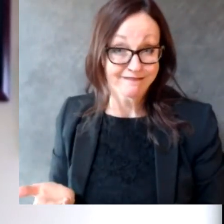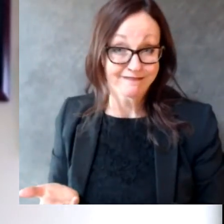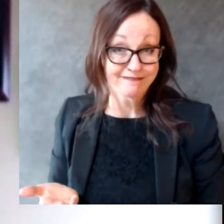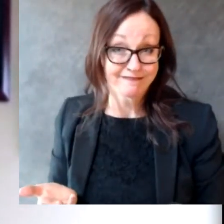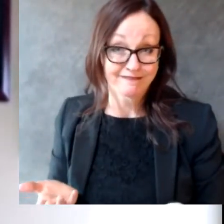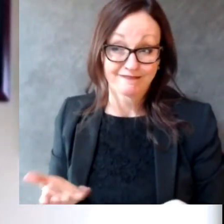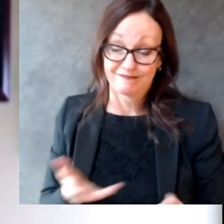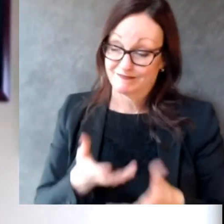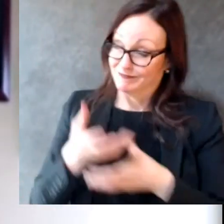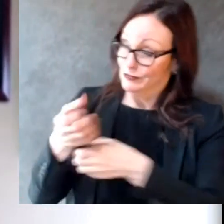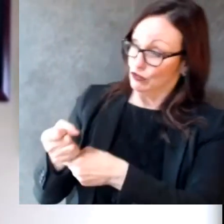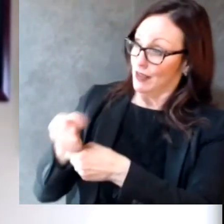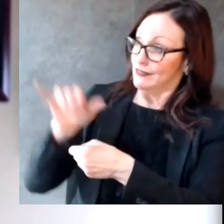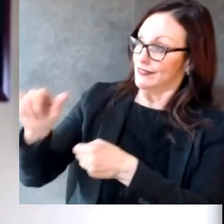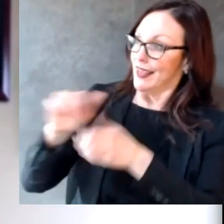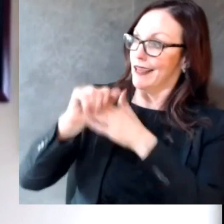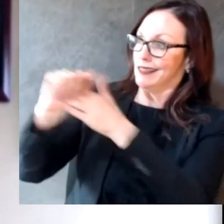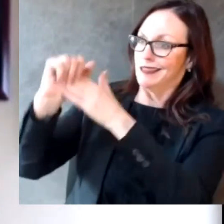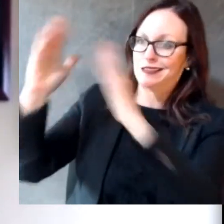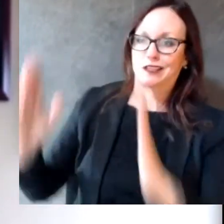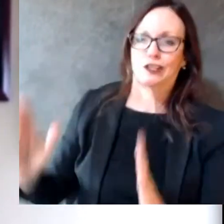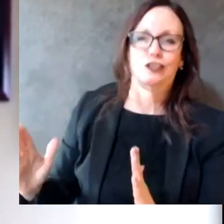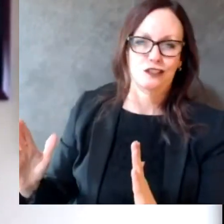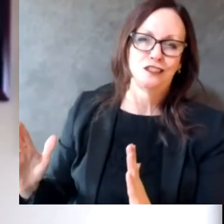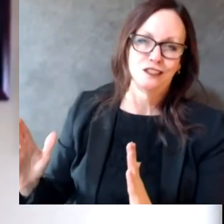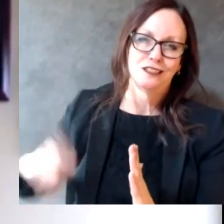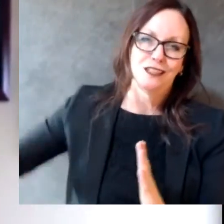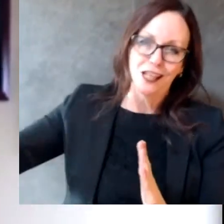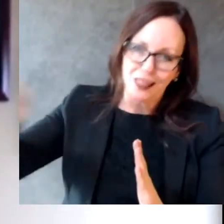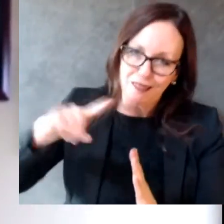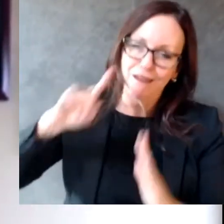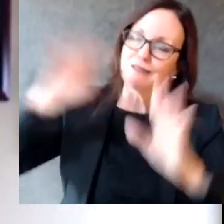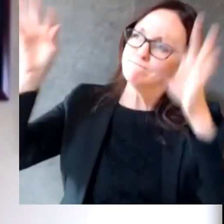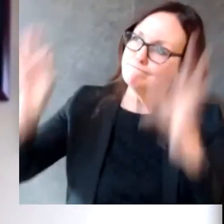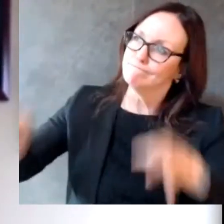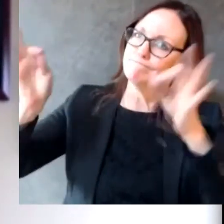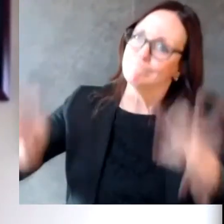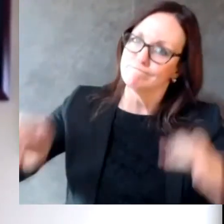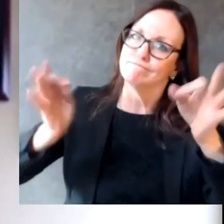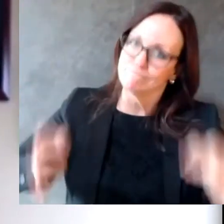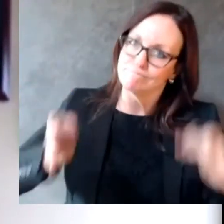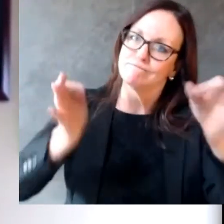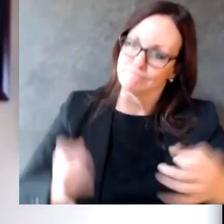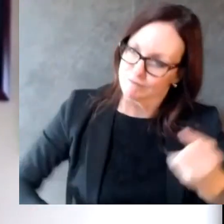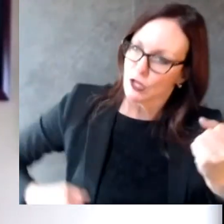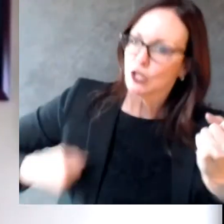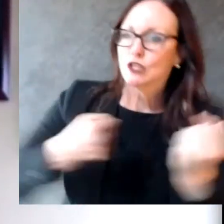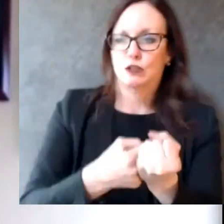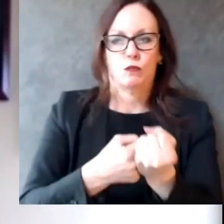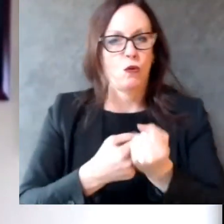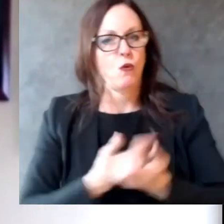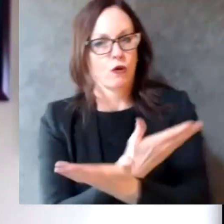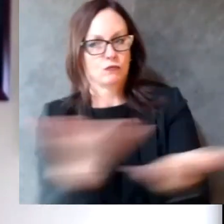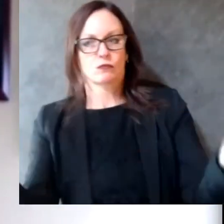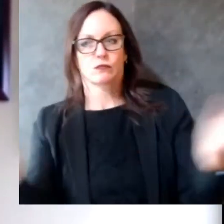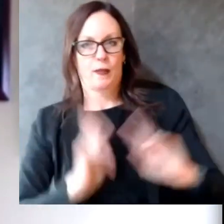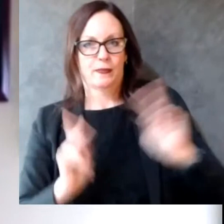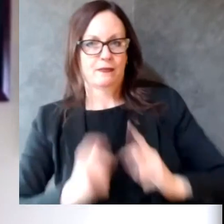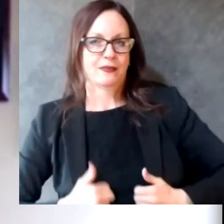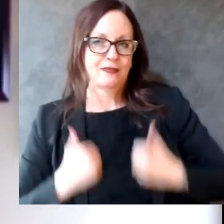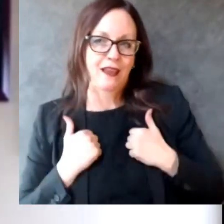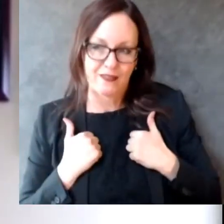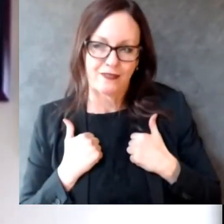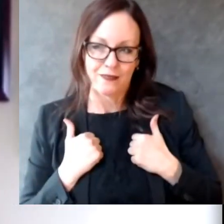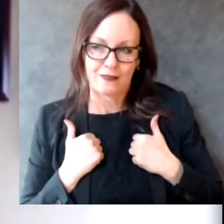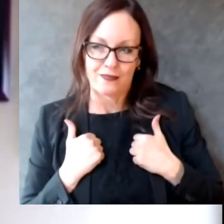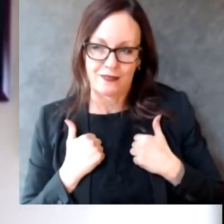an environment where it was the rule or the accepted norm. So our recommendation and the recommendation of CDC for